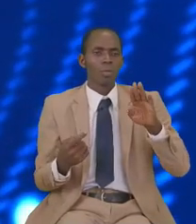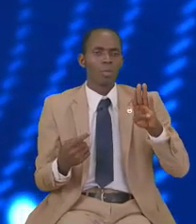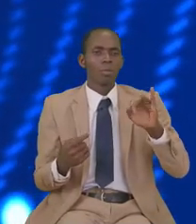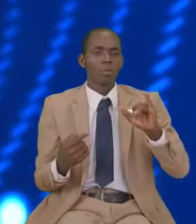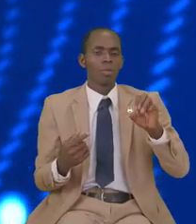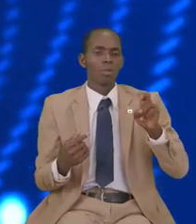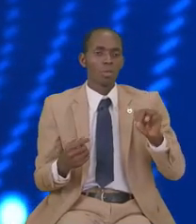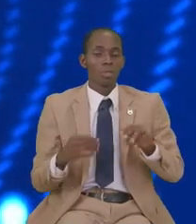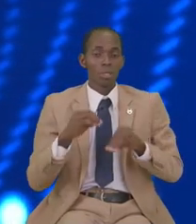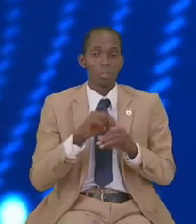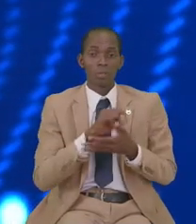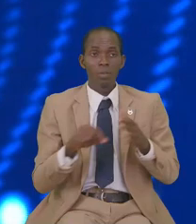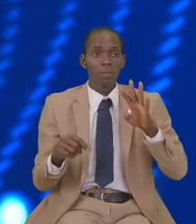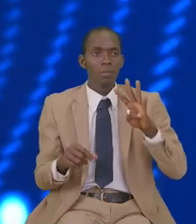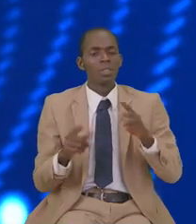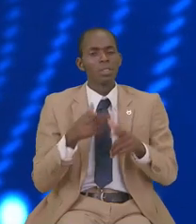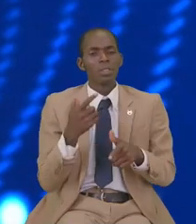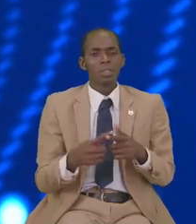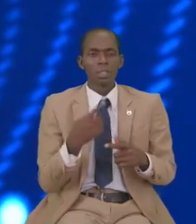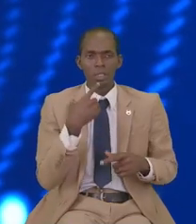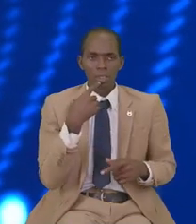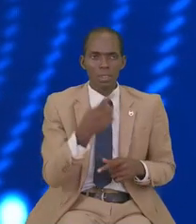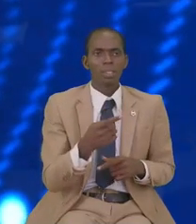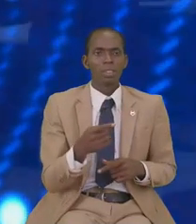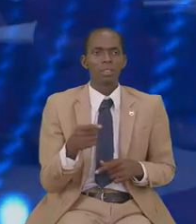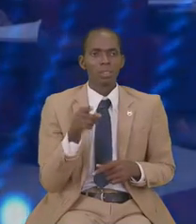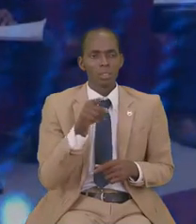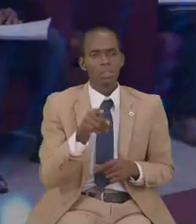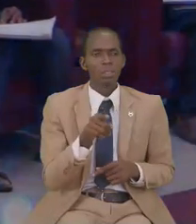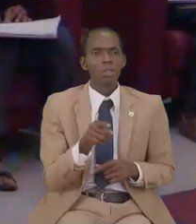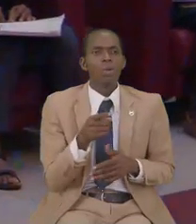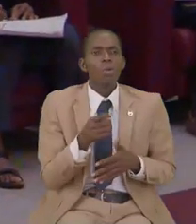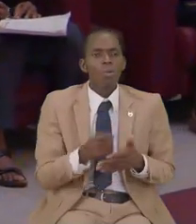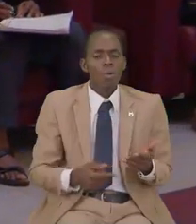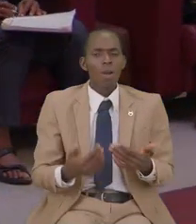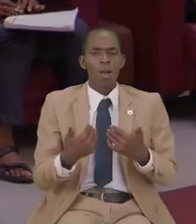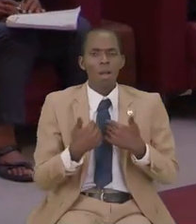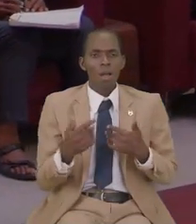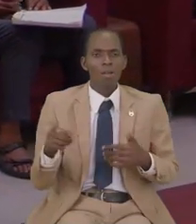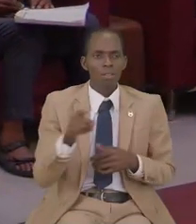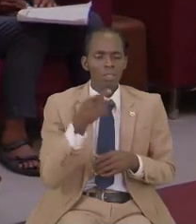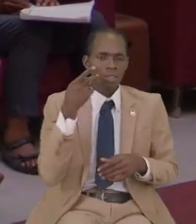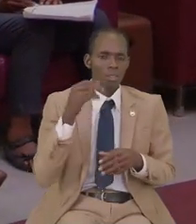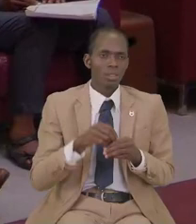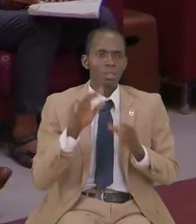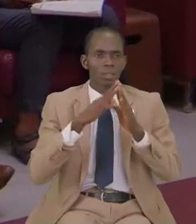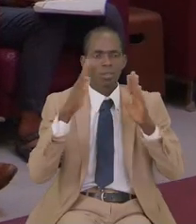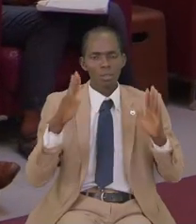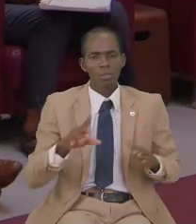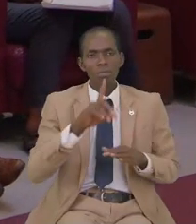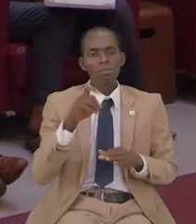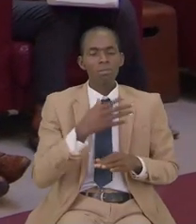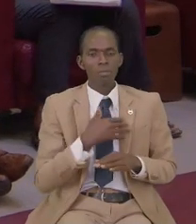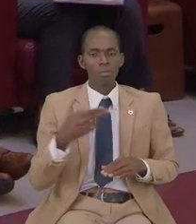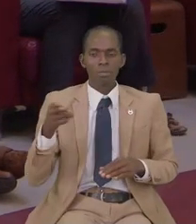4. In verse 4, then said he, what have they seen in thine house? And Hezekiah